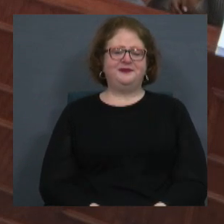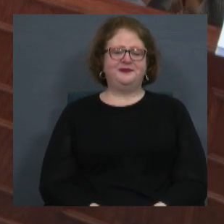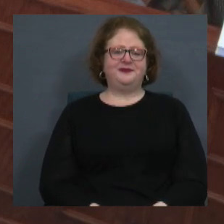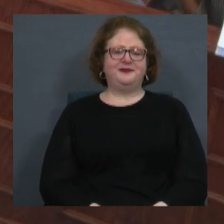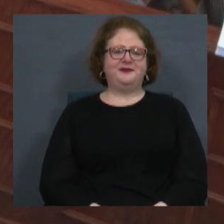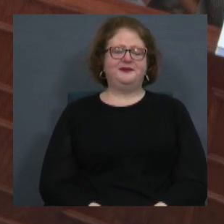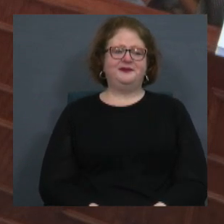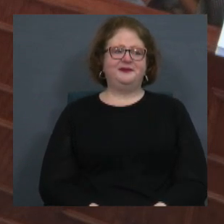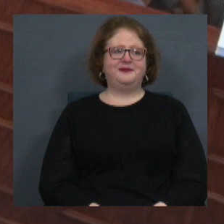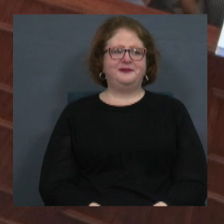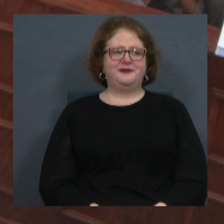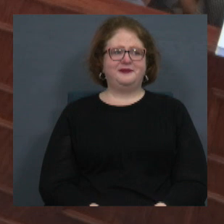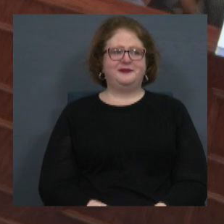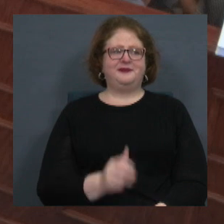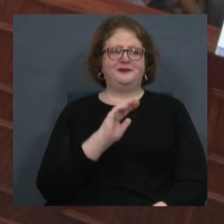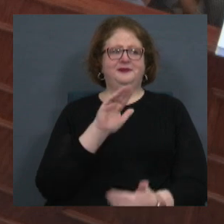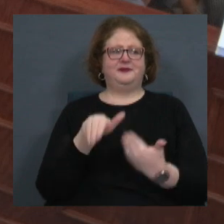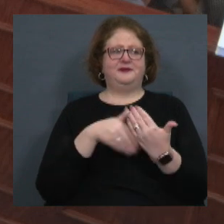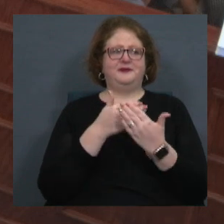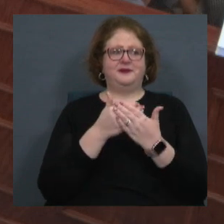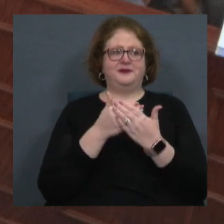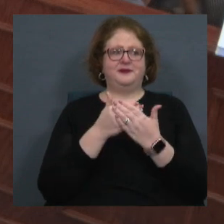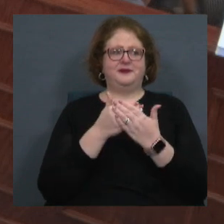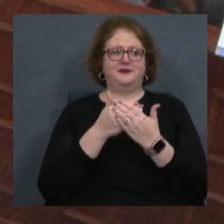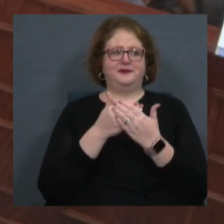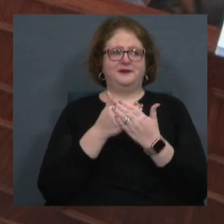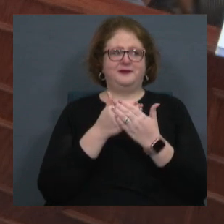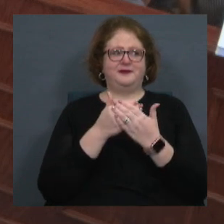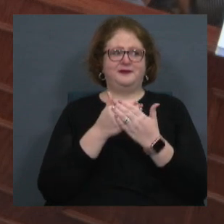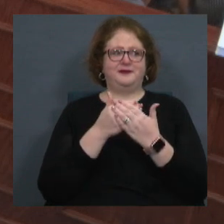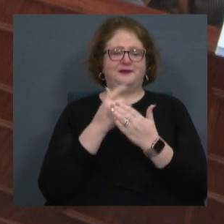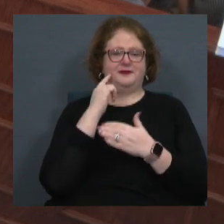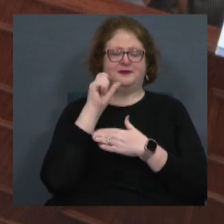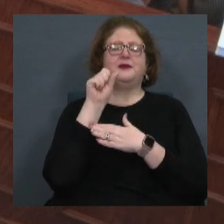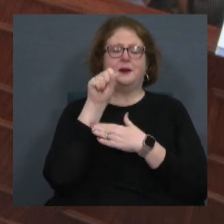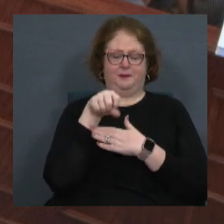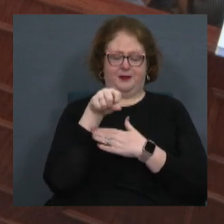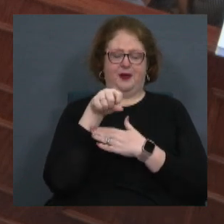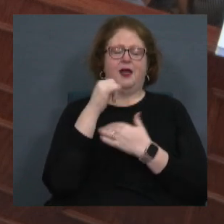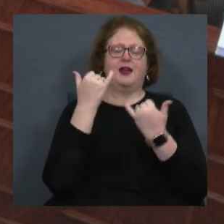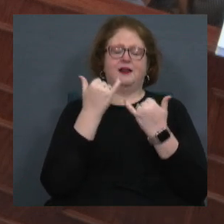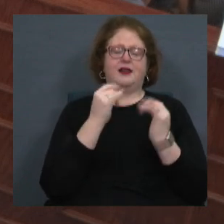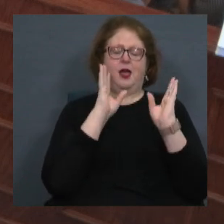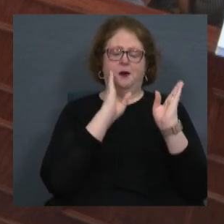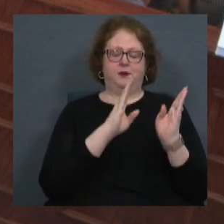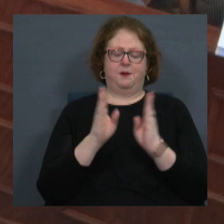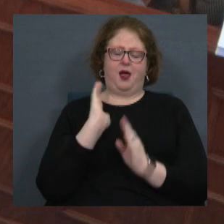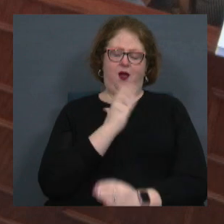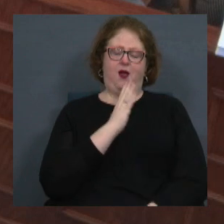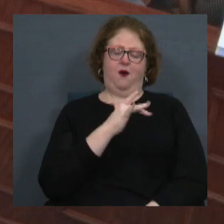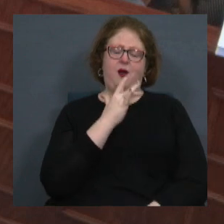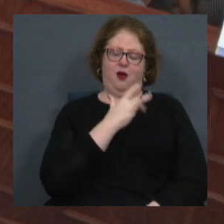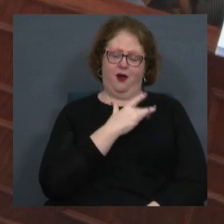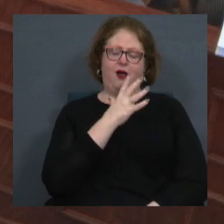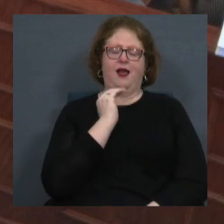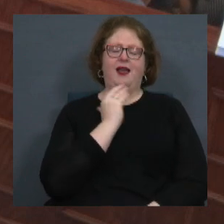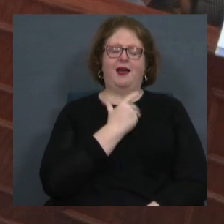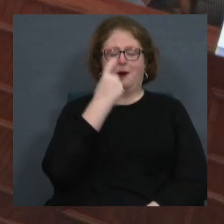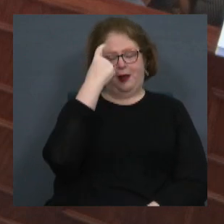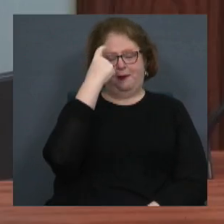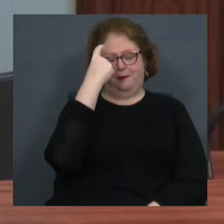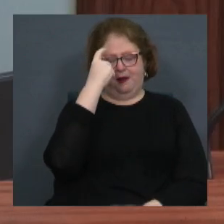We all please bow with me for a moment of silence as we prepare our hearts and our minds for tonight's invocation.